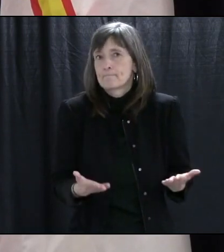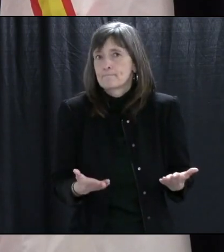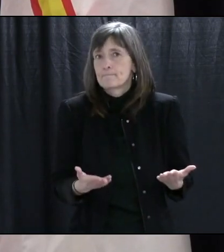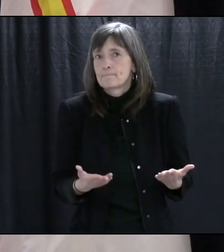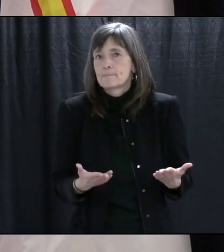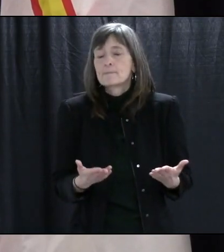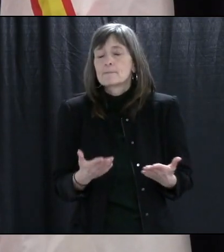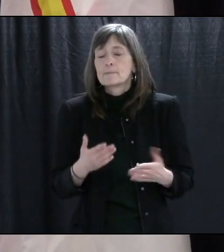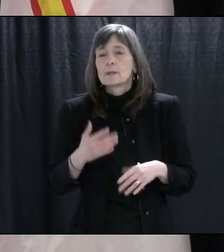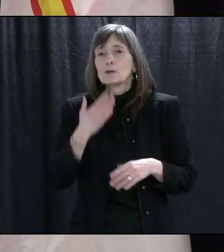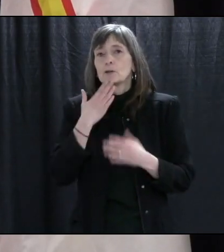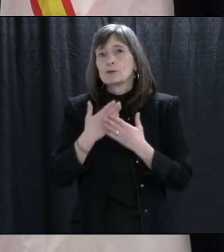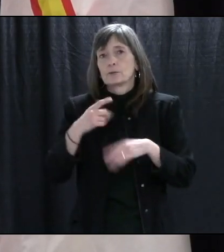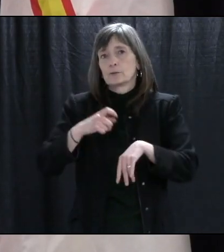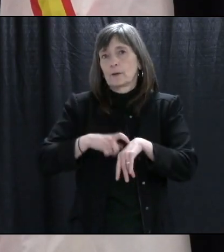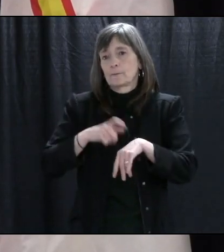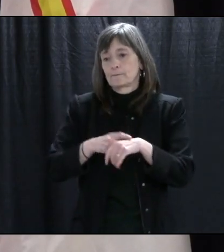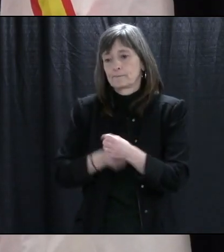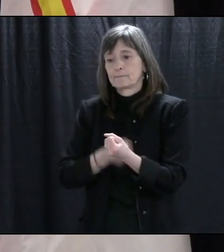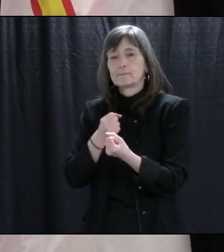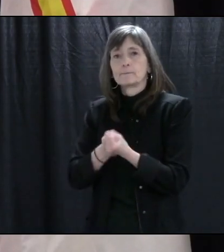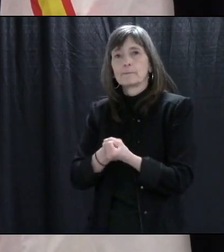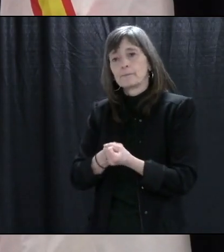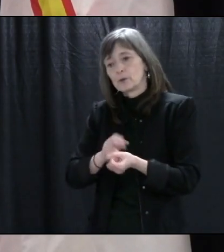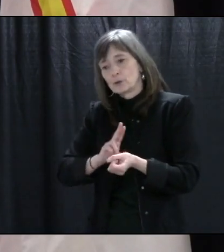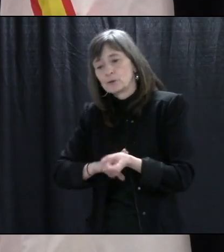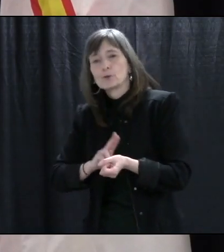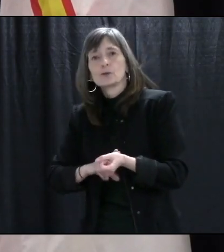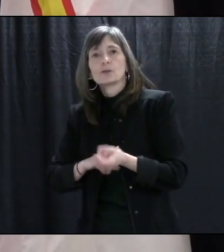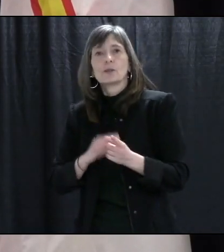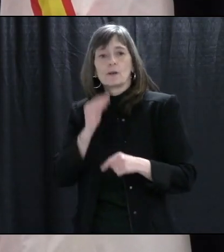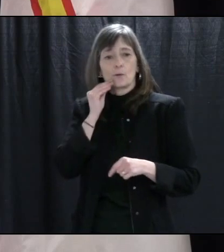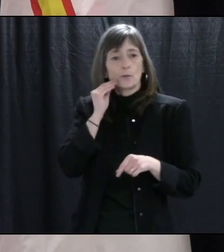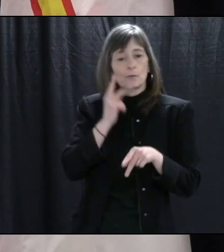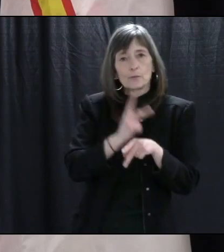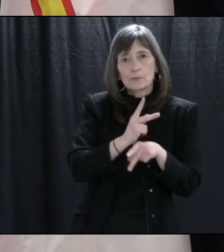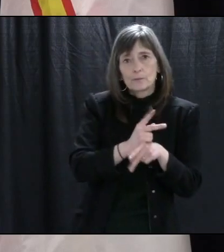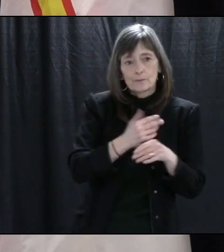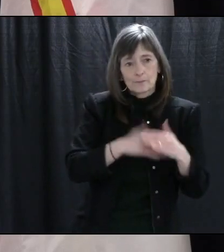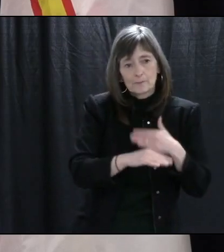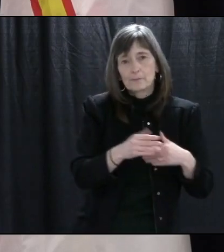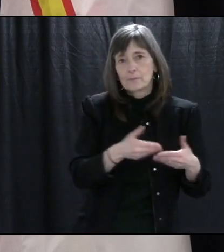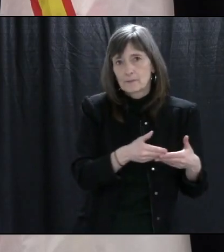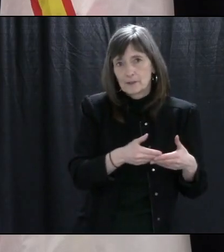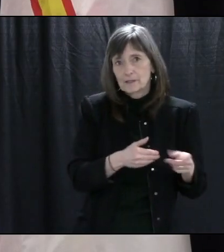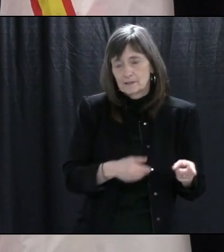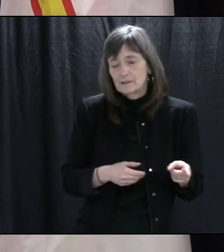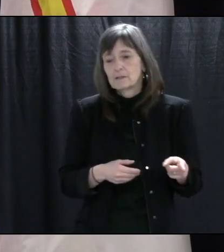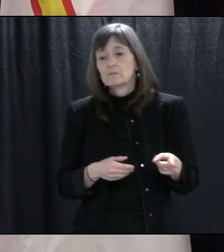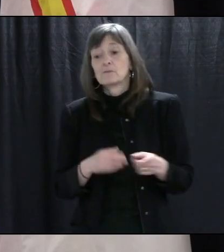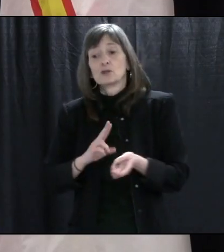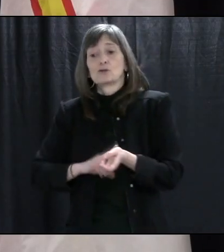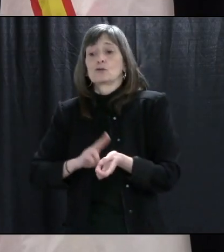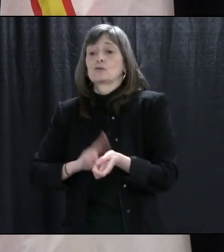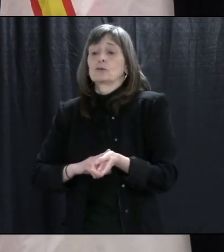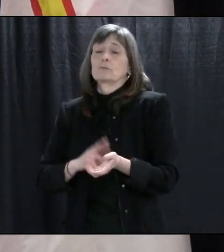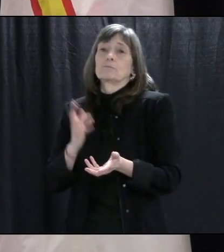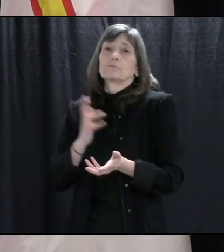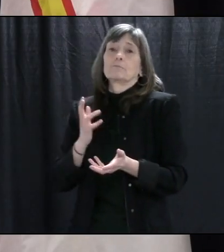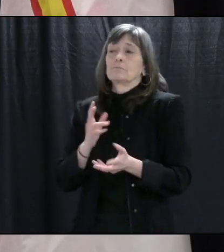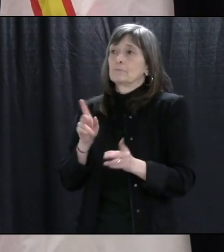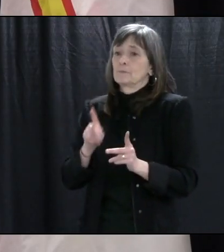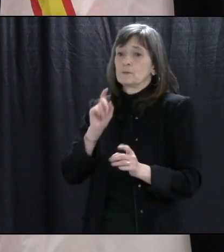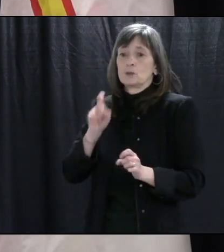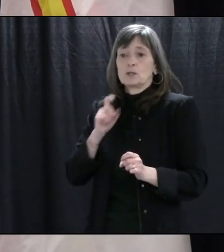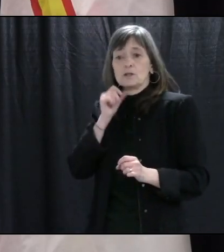our midwives, now more than ever. Our nurses are some of the unsung heroes of the COVID-19 response,